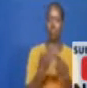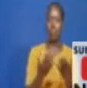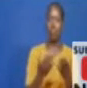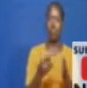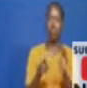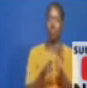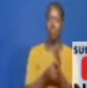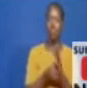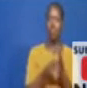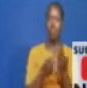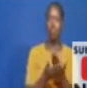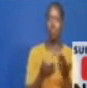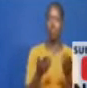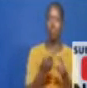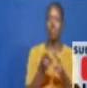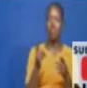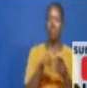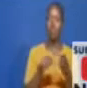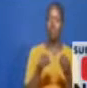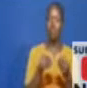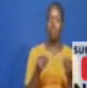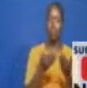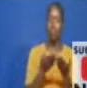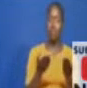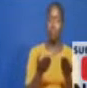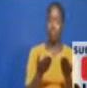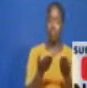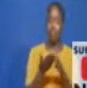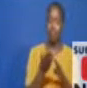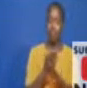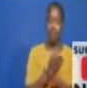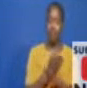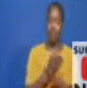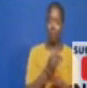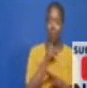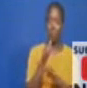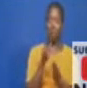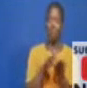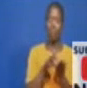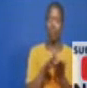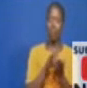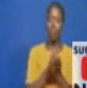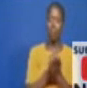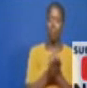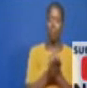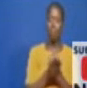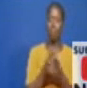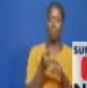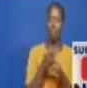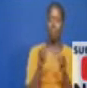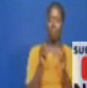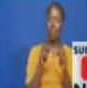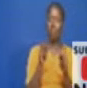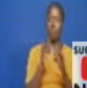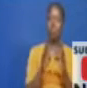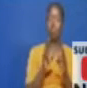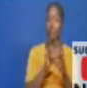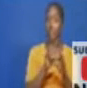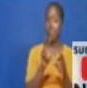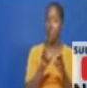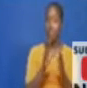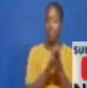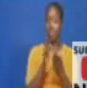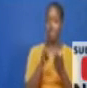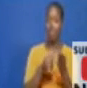liabilities. But I think what has been quoted before is not the case. Nevertheless, if you look at what you've